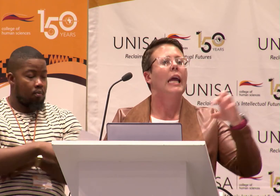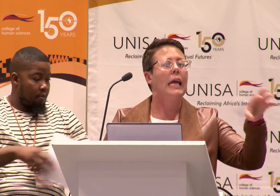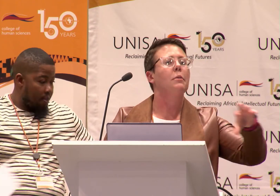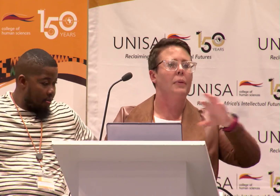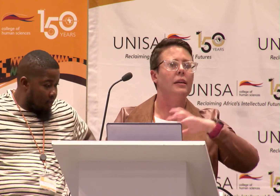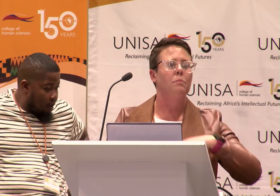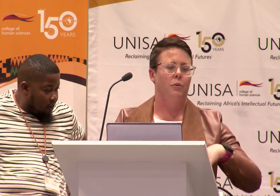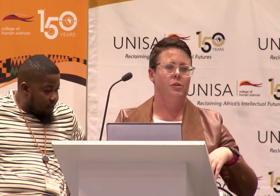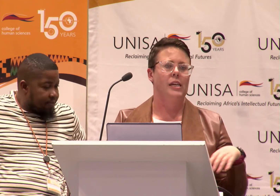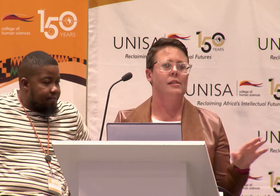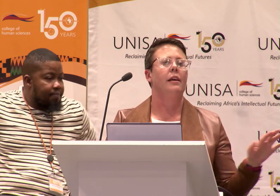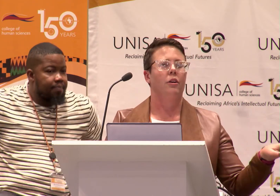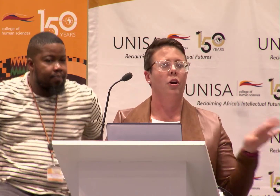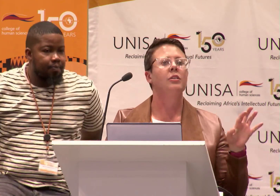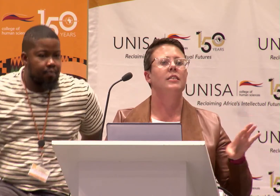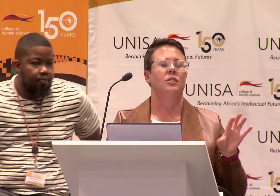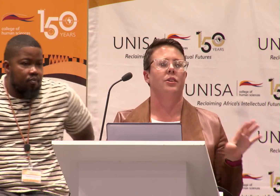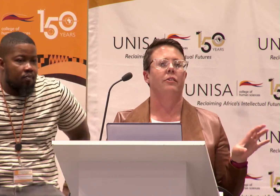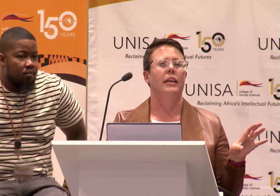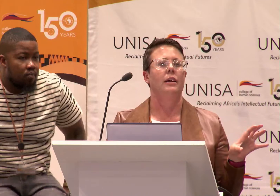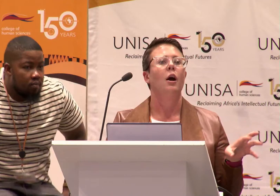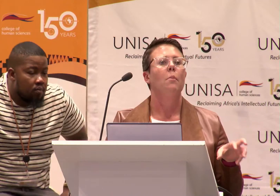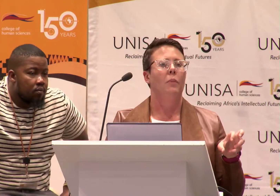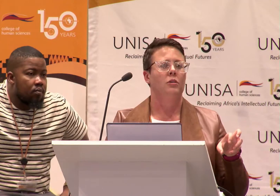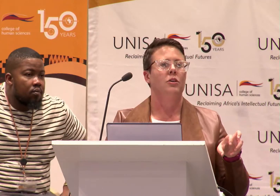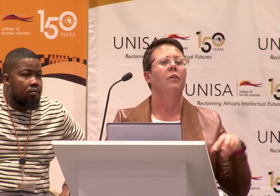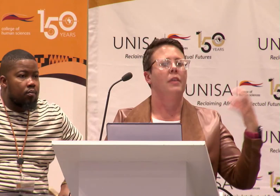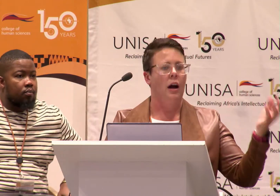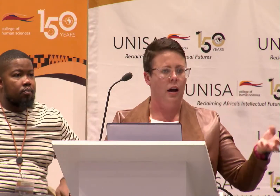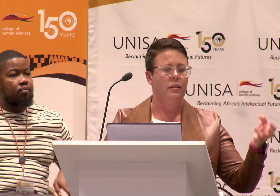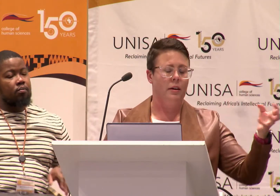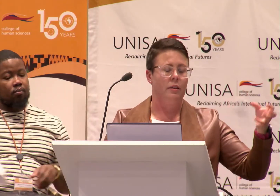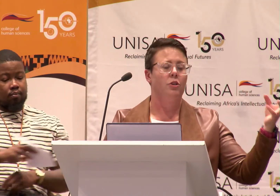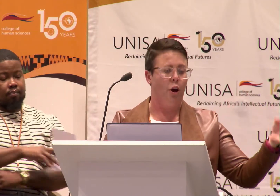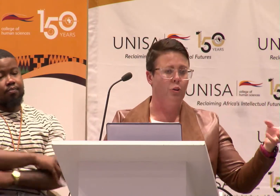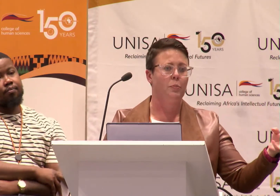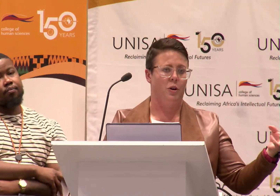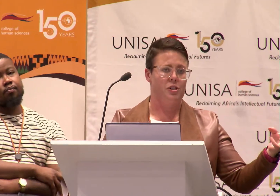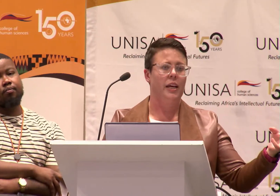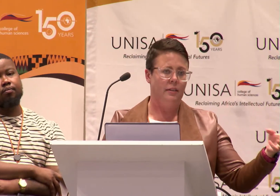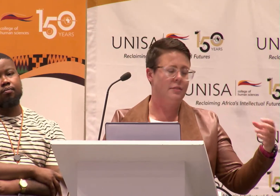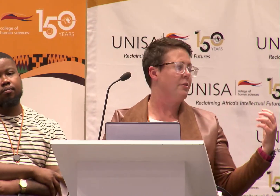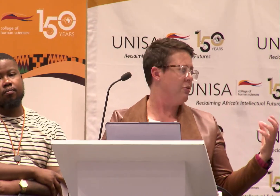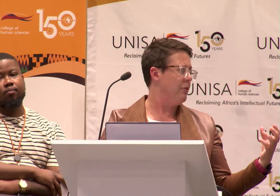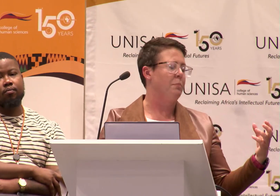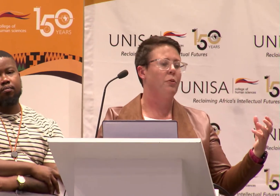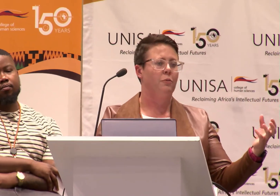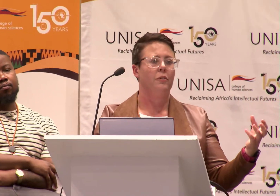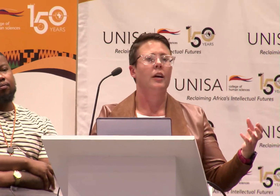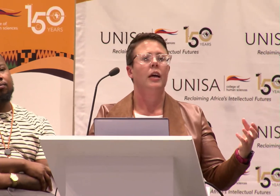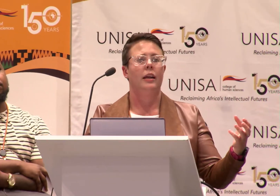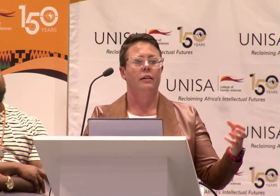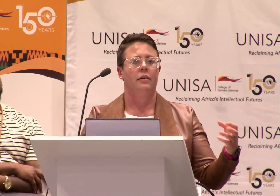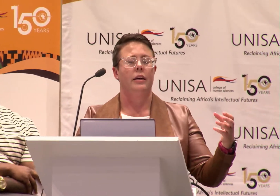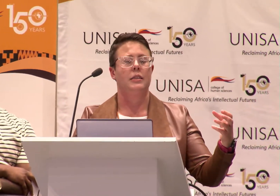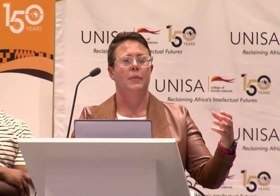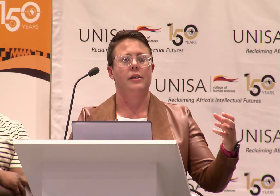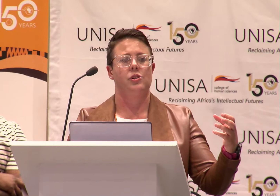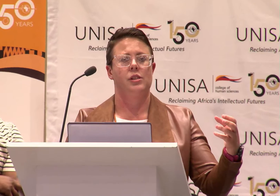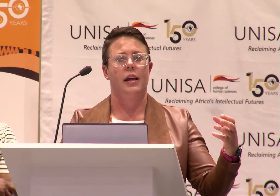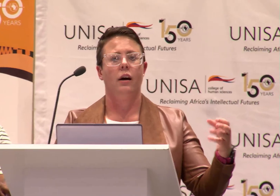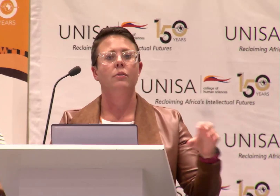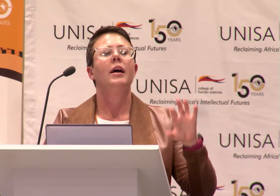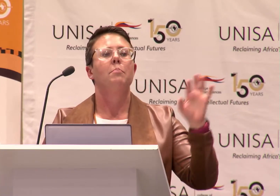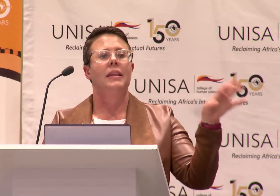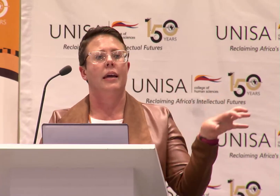of independent projects that are not necessarily part of the node projects, the 2 that Prof. Lydia